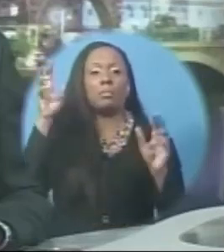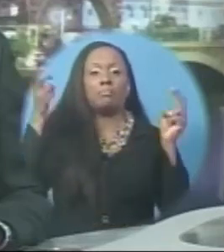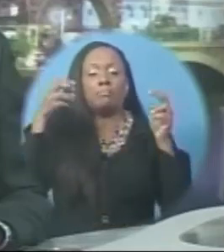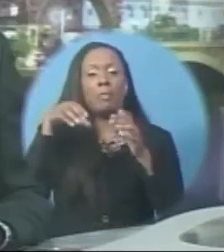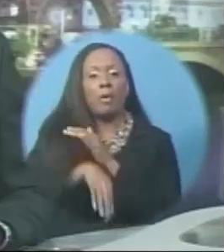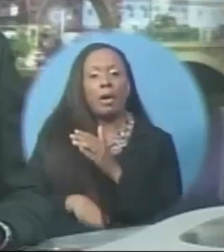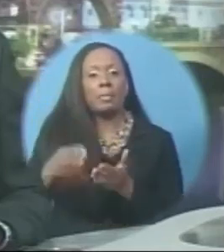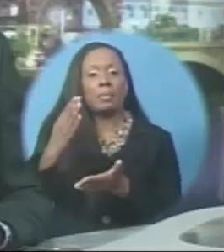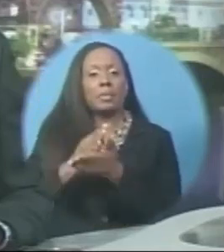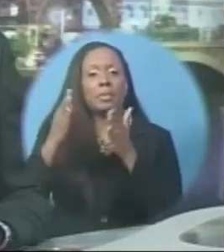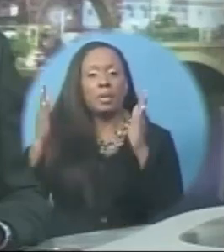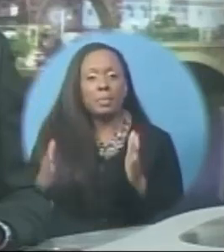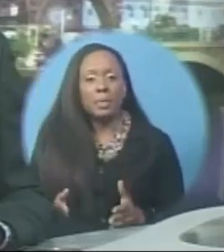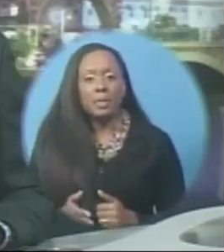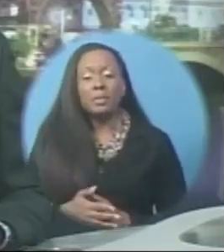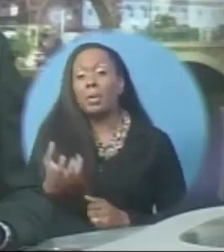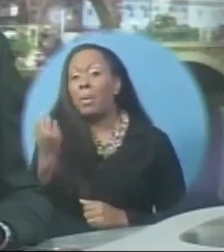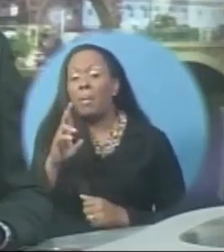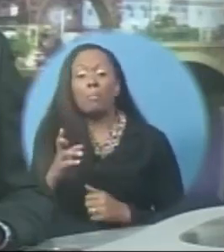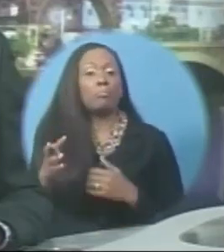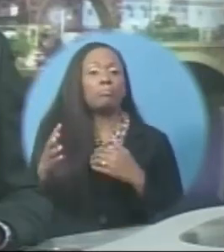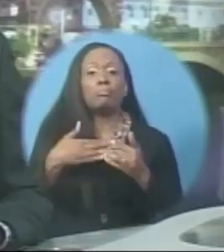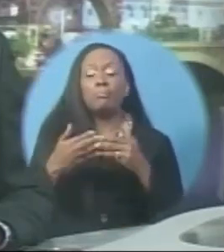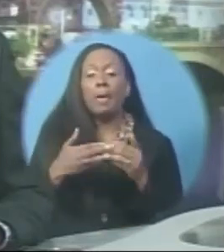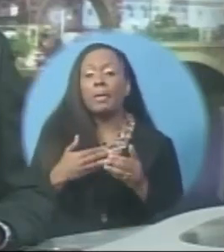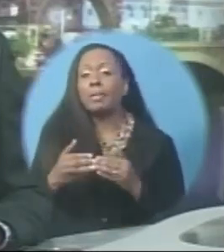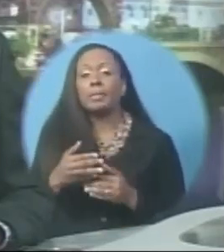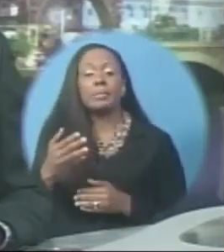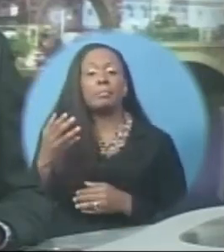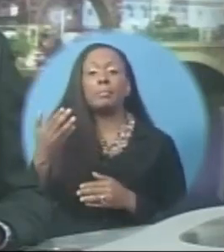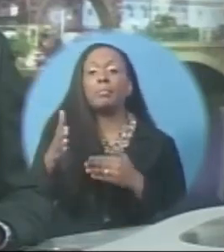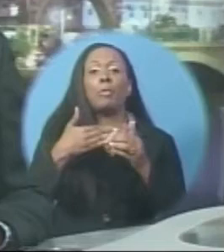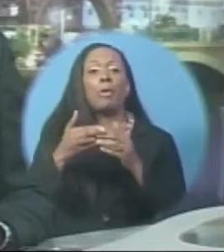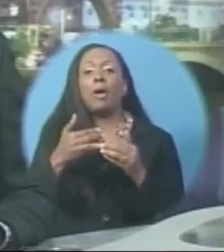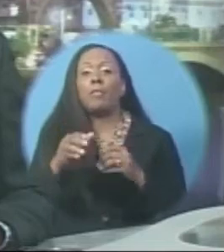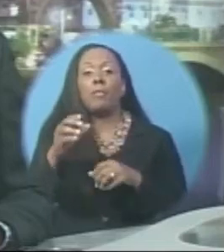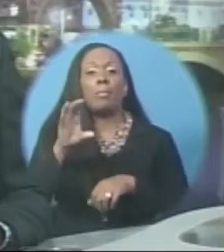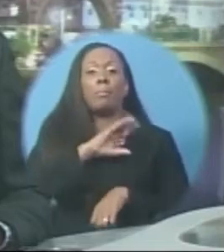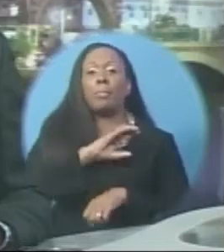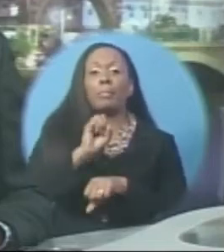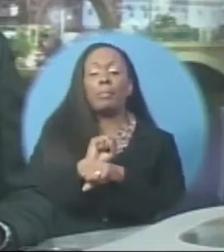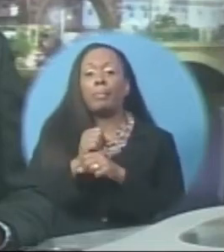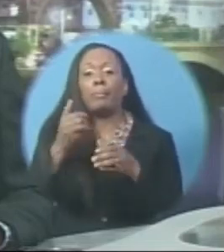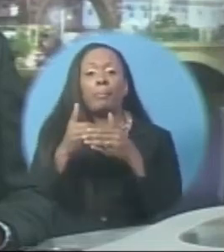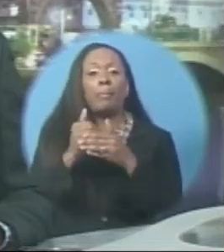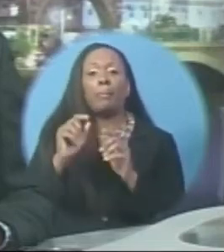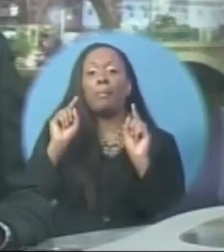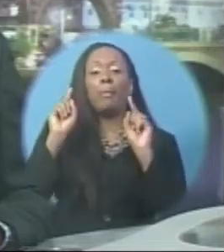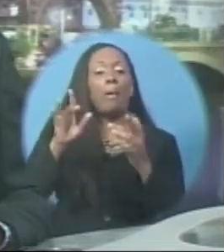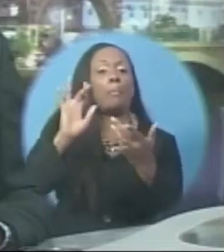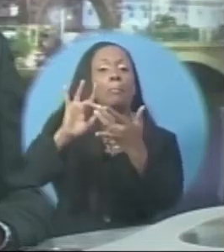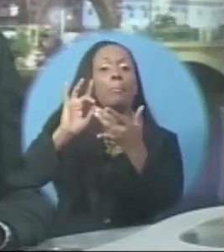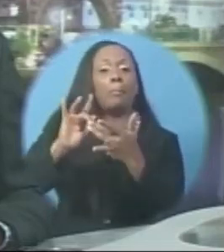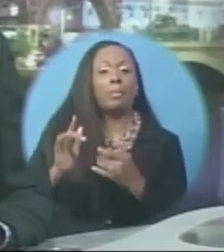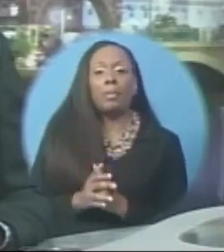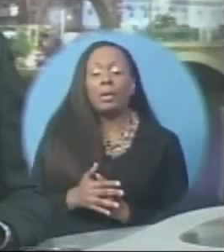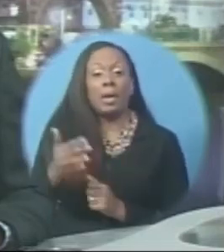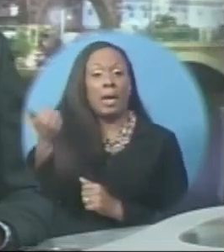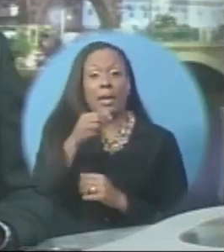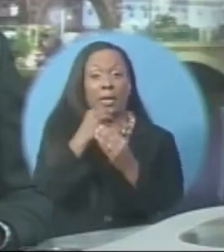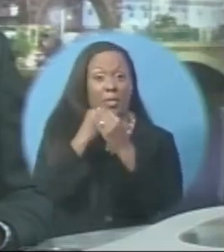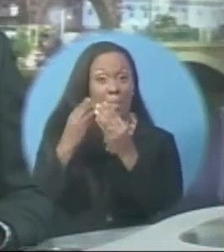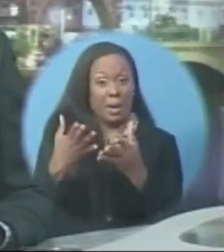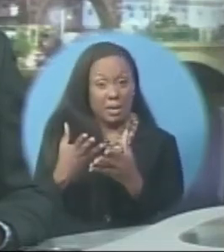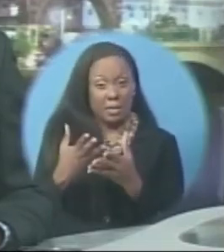1-800-TIPS, or that's 8477, or the nearest police station. They're also given the assurance that all information received will